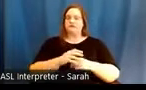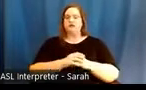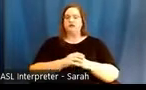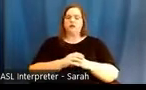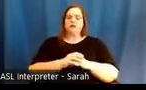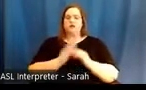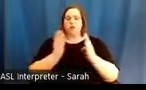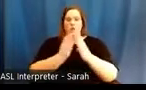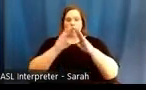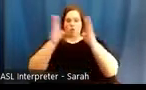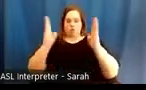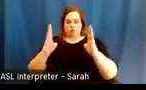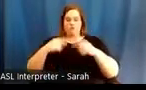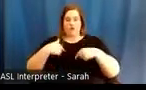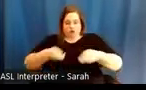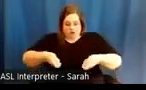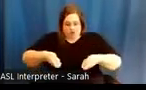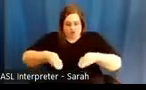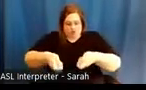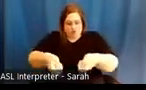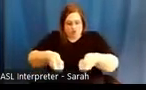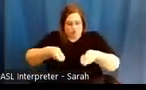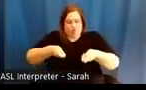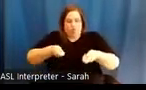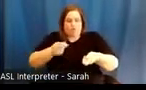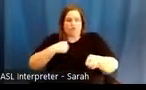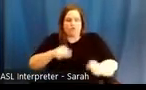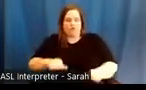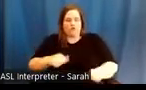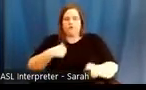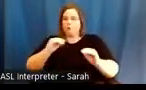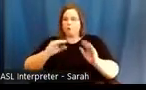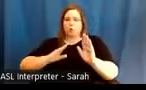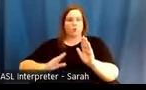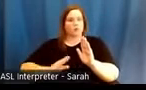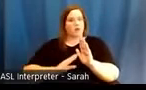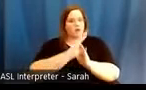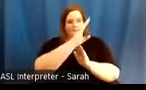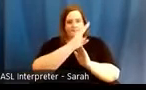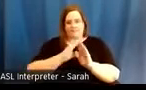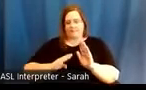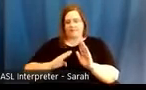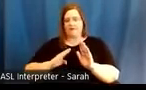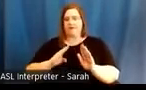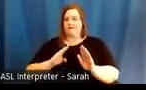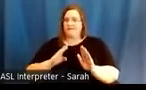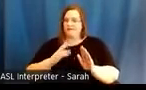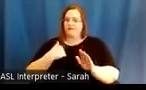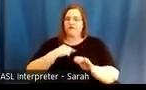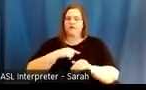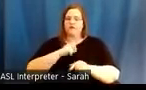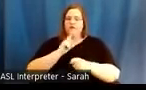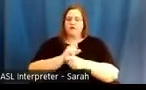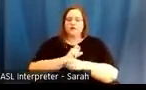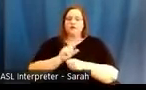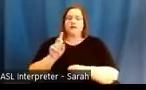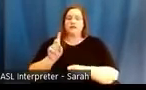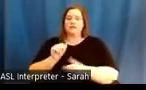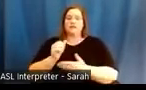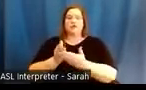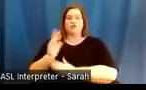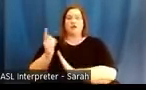wheel him in and out. He could get through on his own. It did not have a ramp. We actually had a disability rights attorney